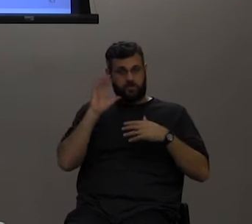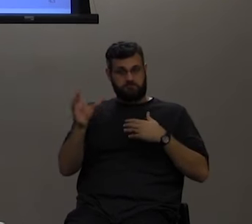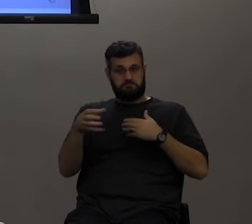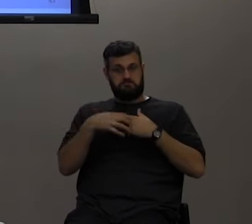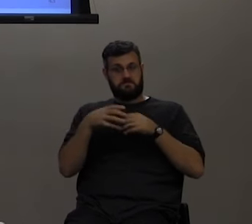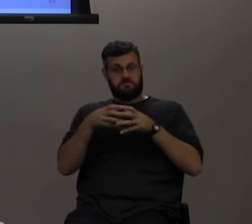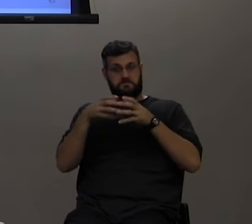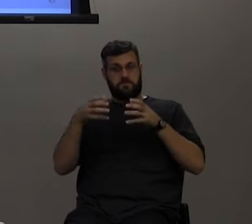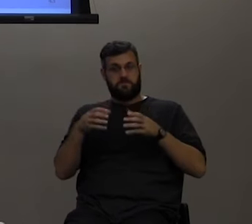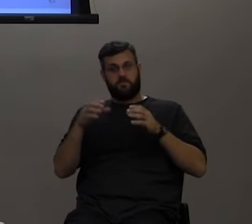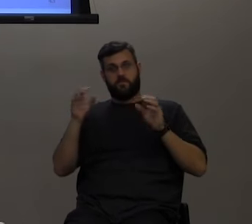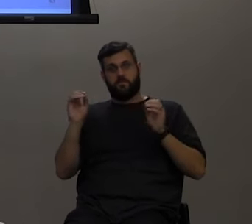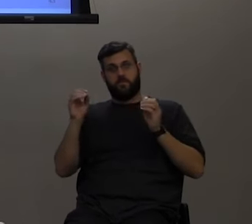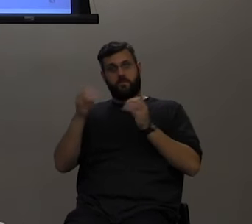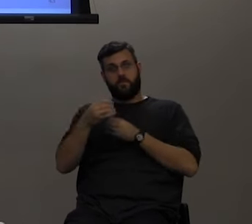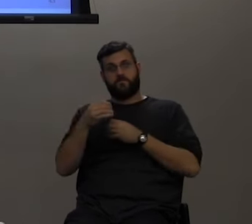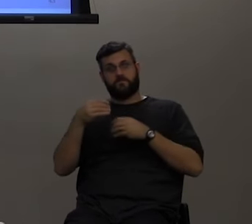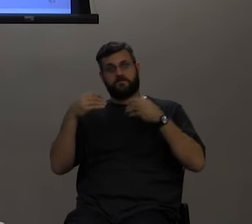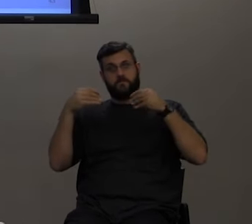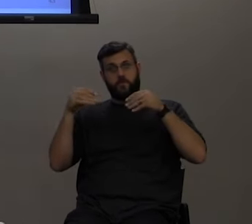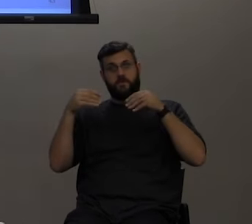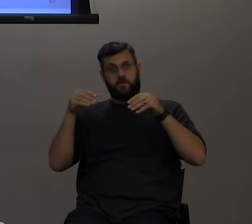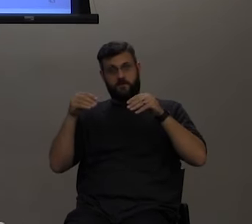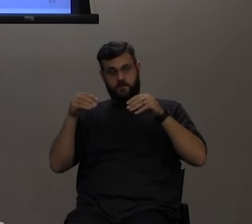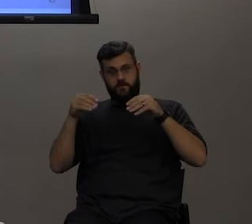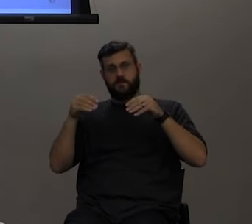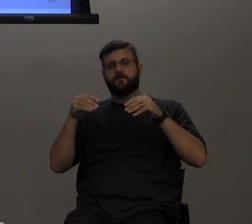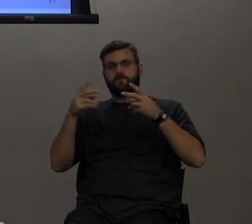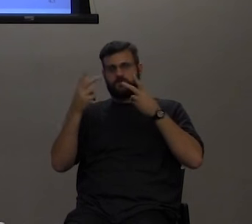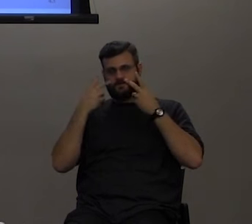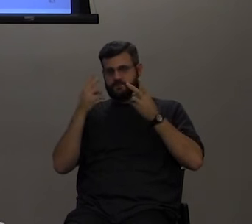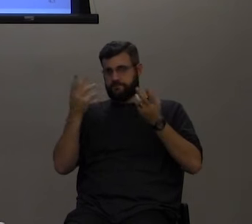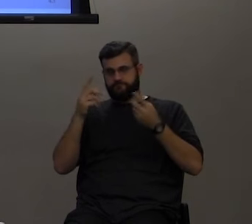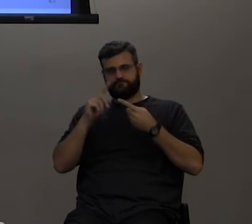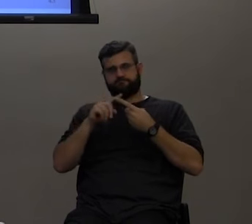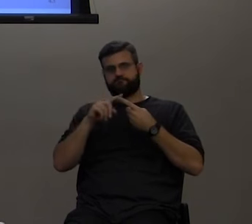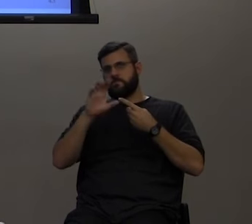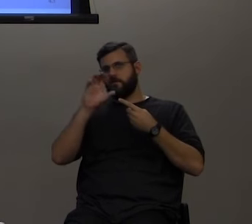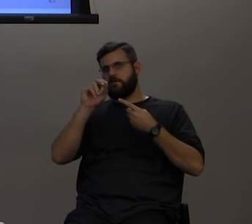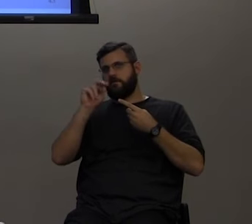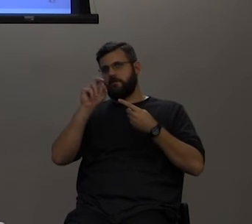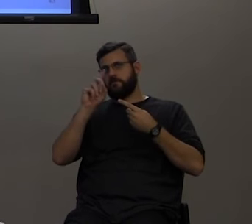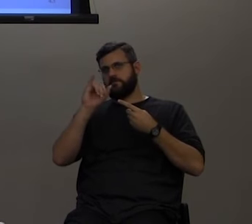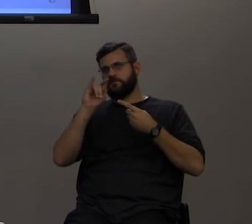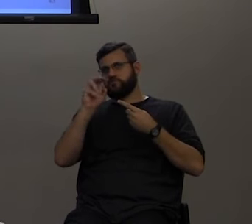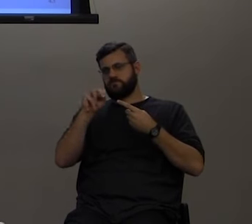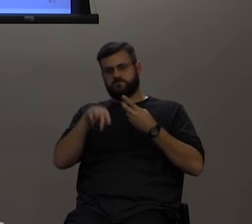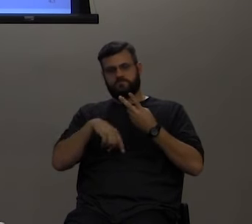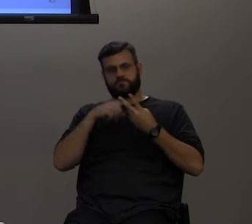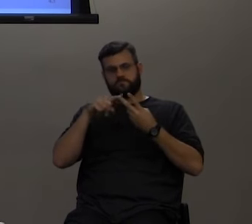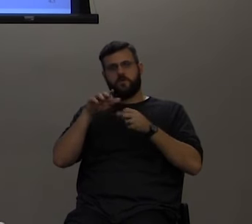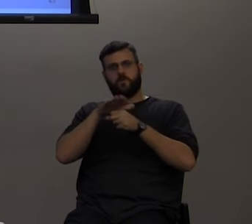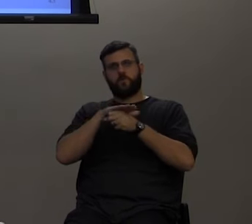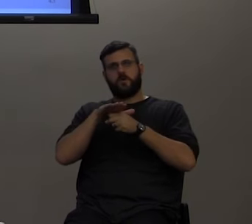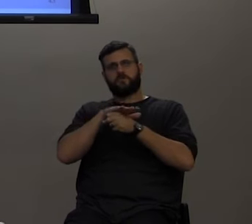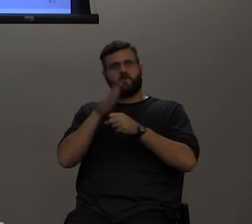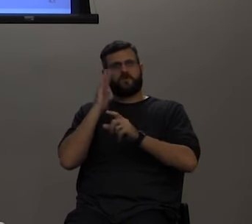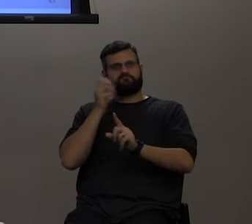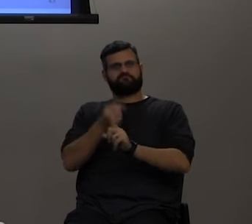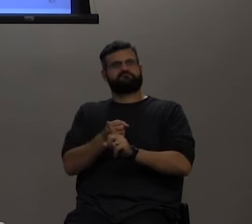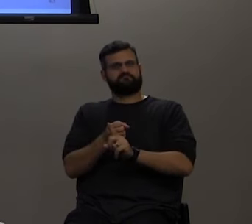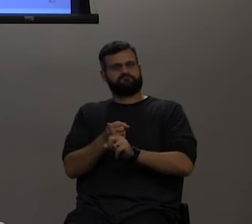the office market, we're seeing that condition and location also impact lease